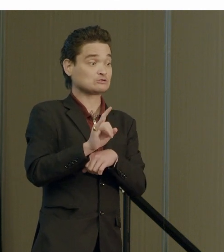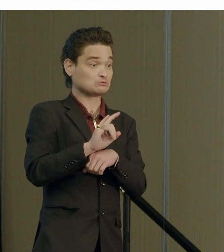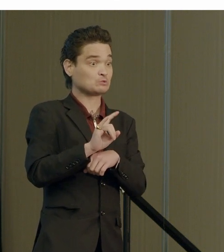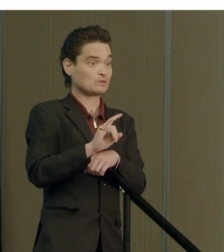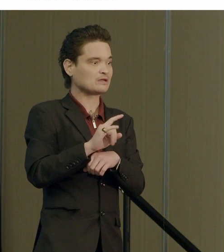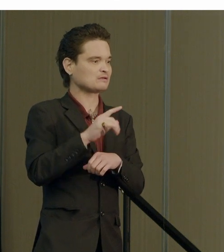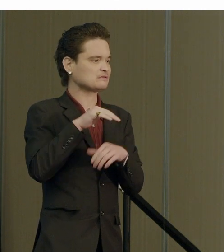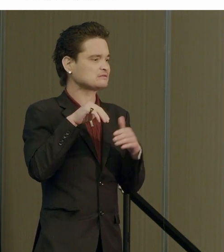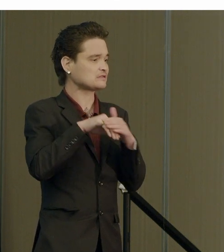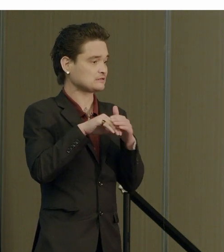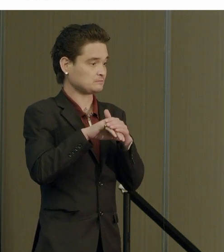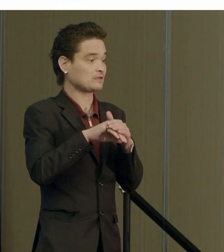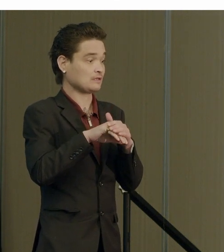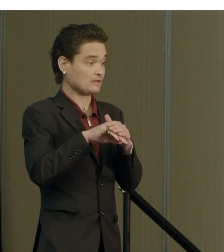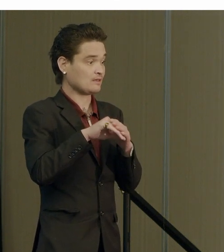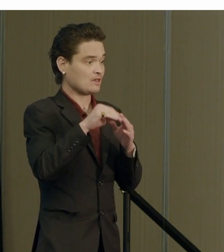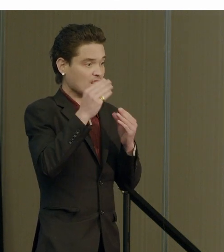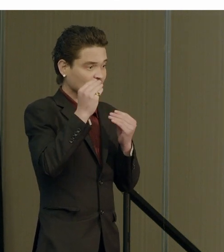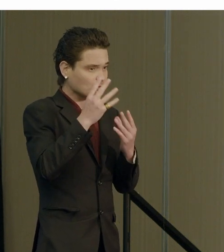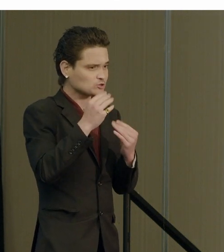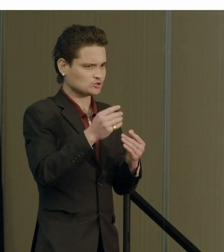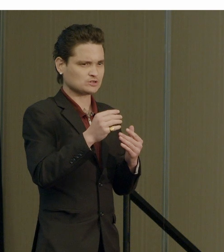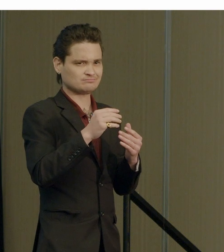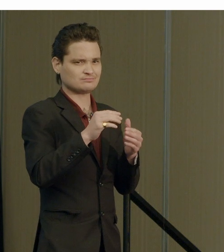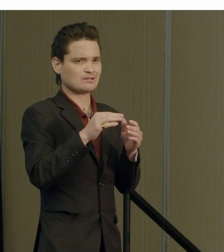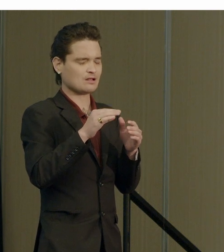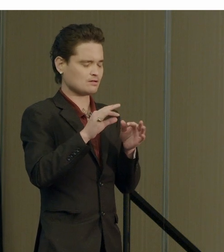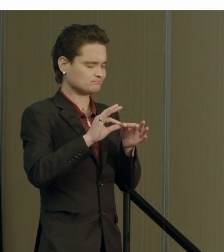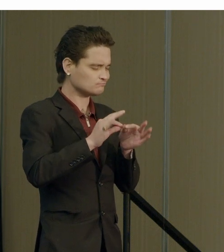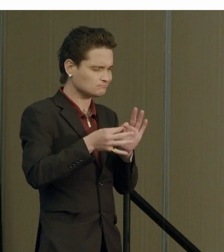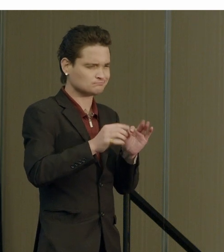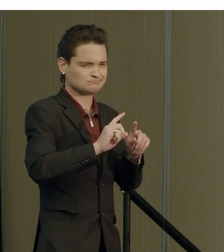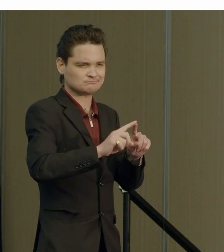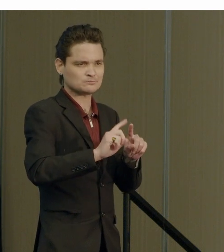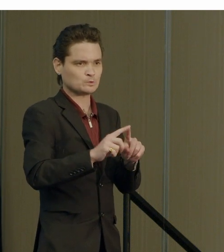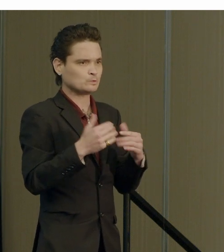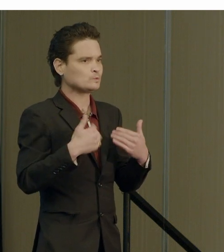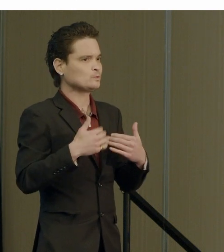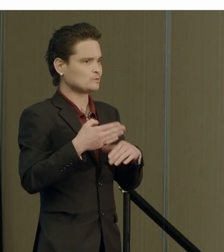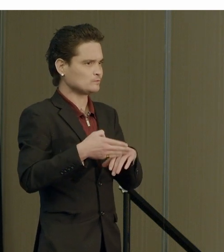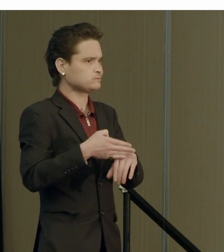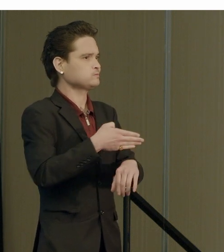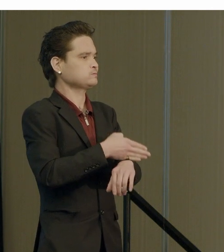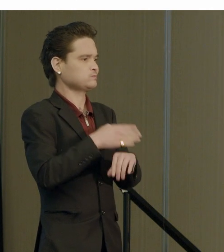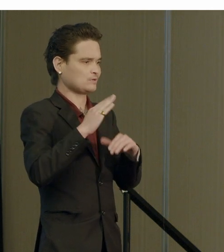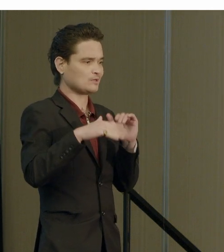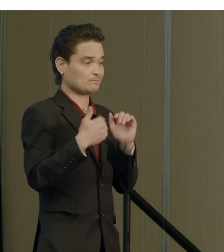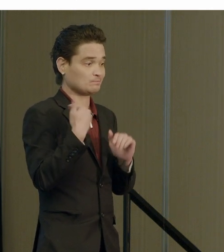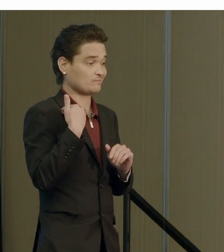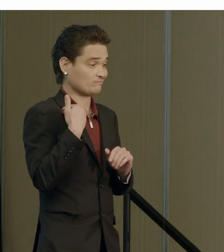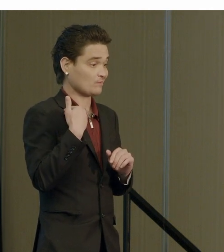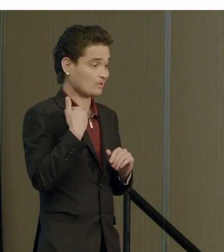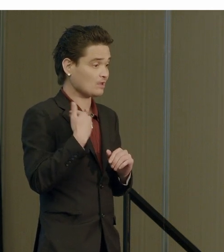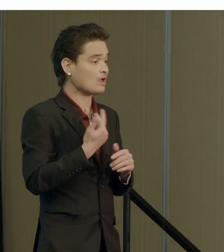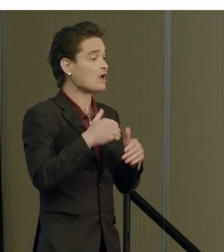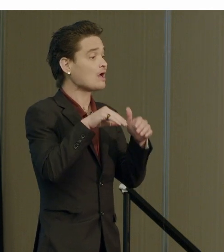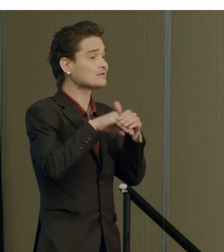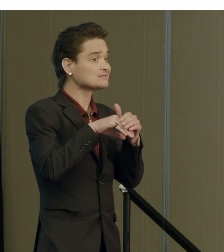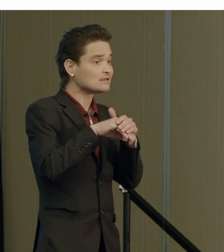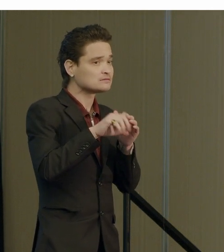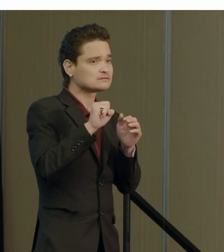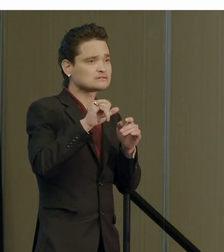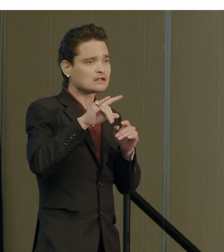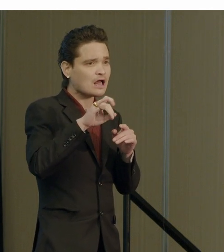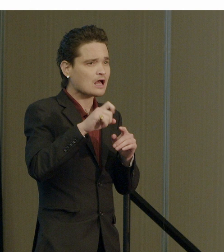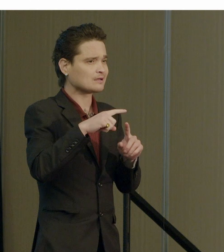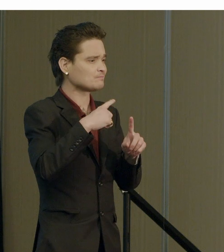languages. We've done revamps as well of the Chromebook accessibility site and the Chrome Enterprise accessibility site. So all